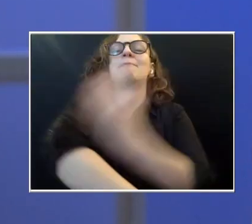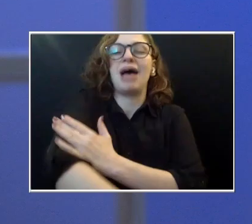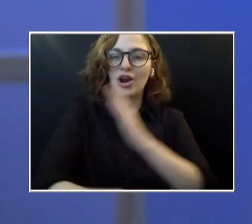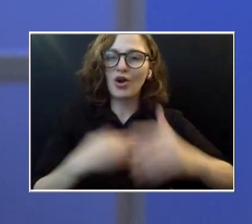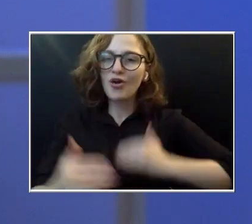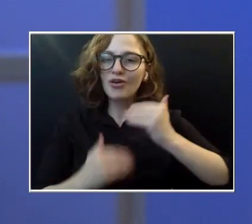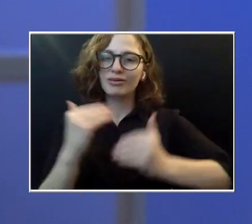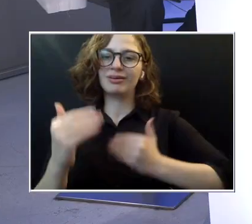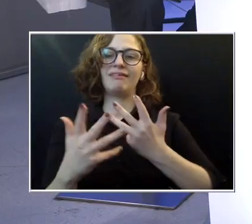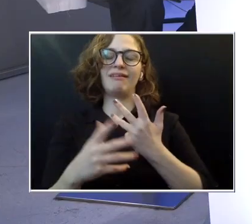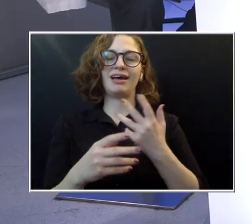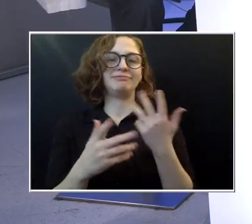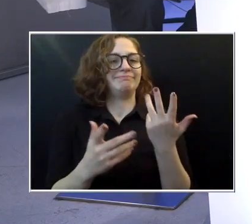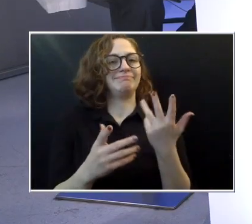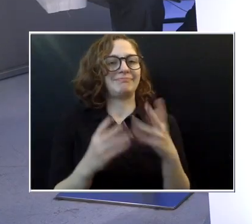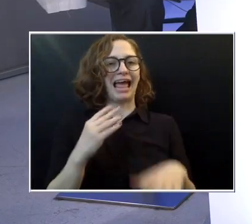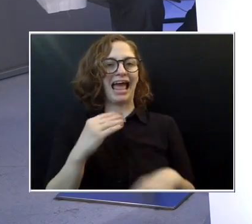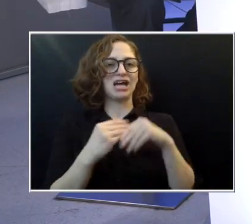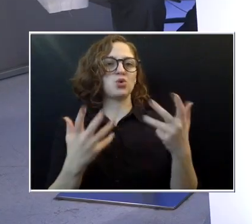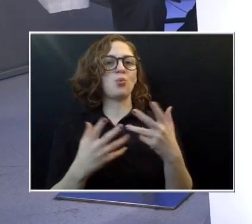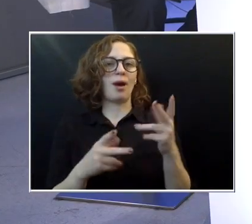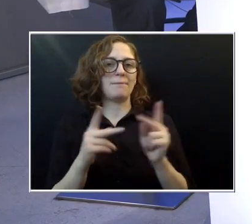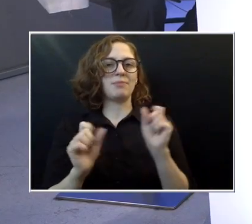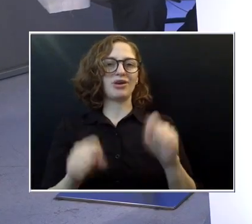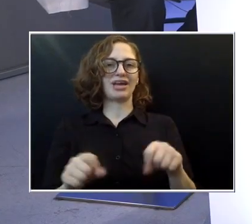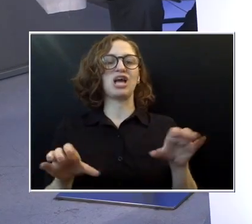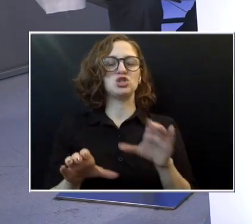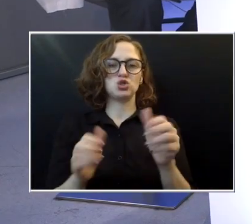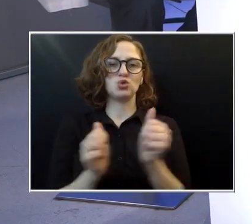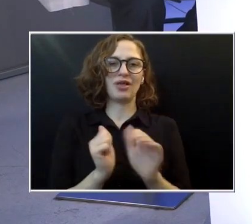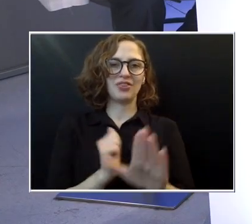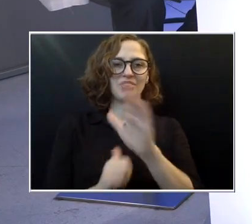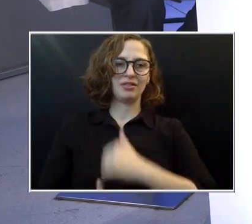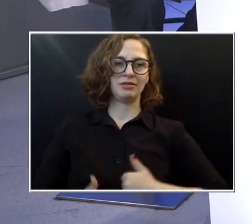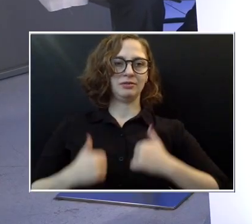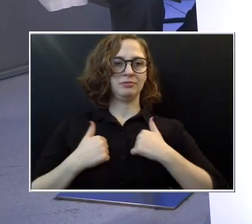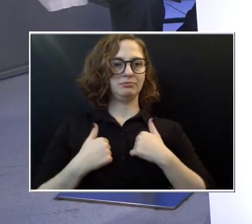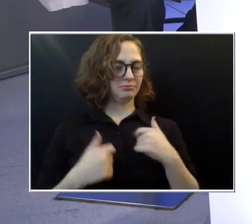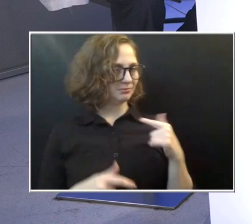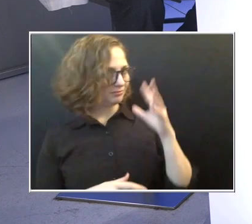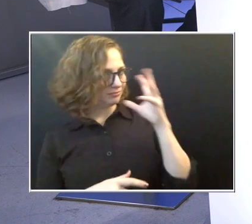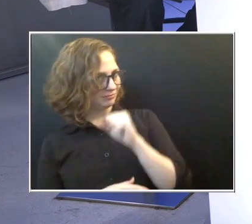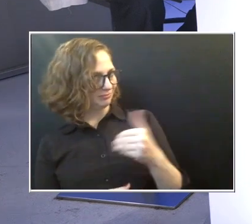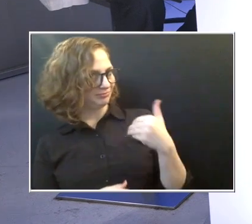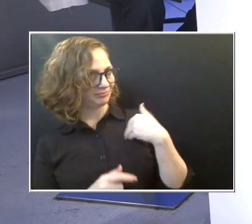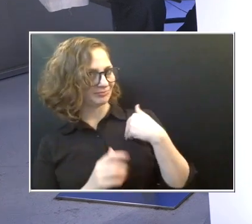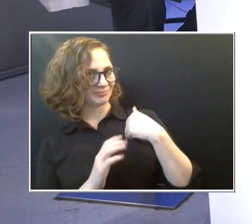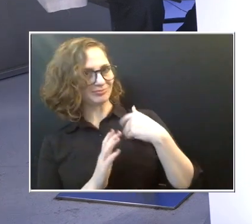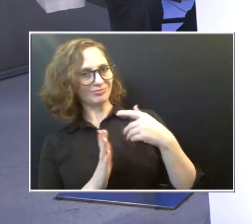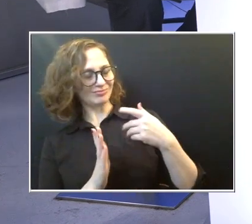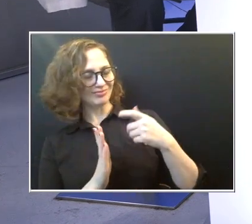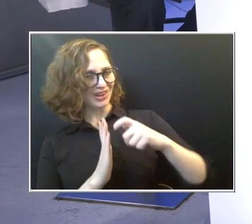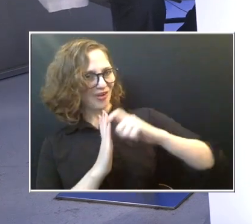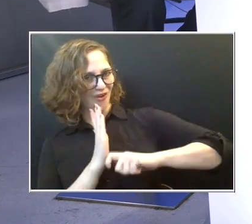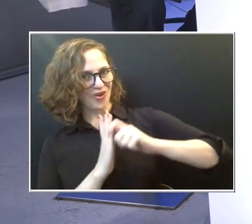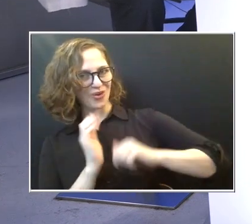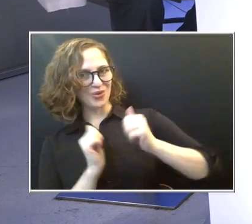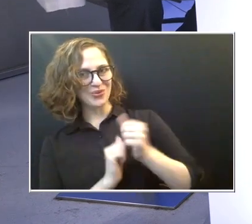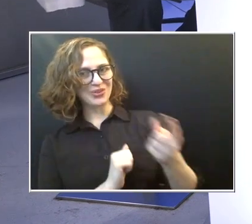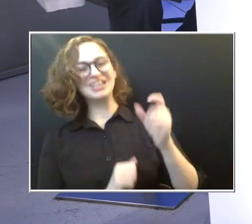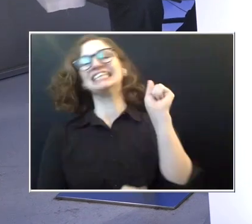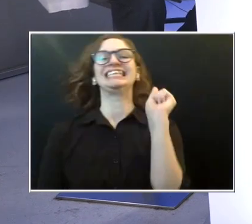their lives. Is this and I know you brought it, I see you have the journal article with you, you've got it all marked up. I'm the